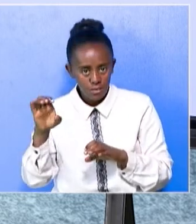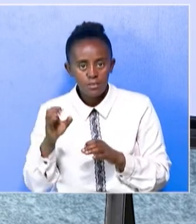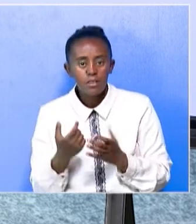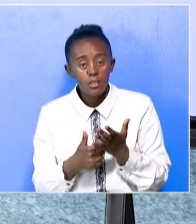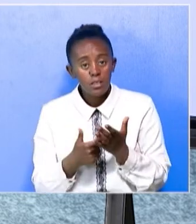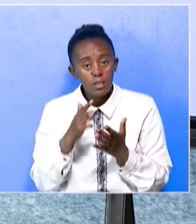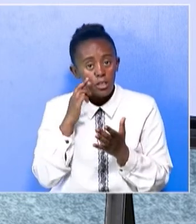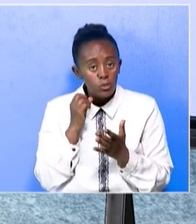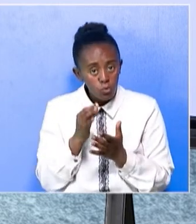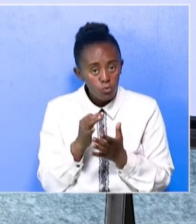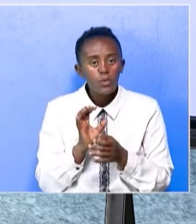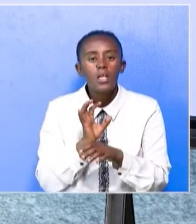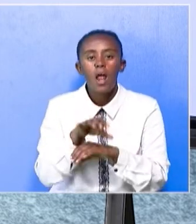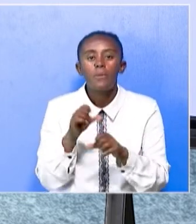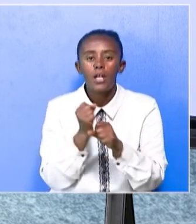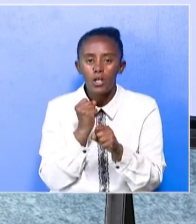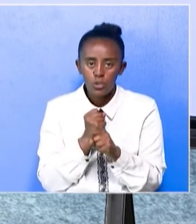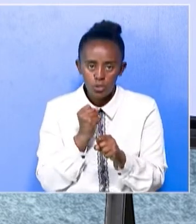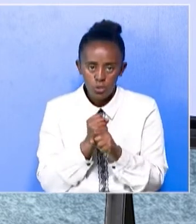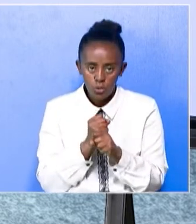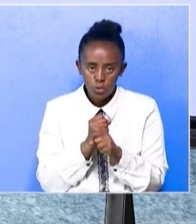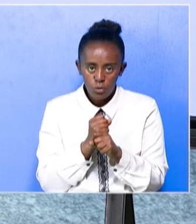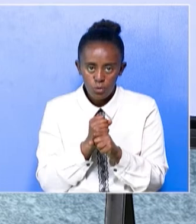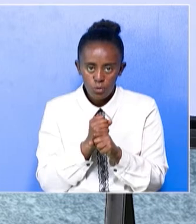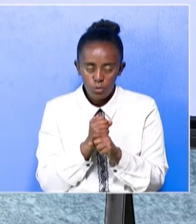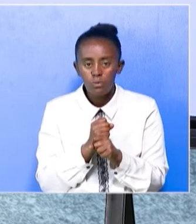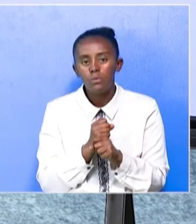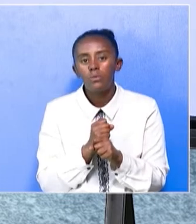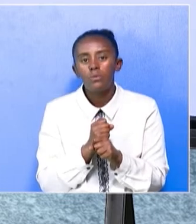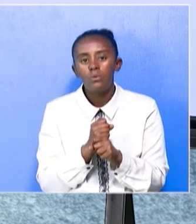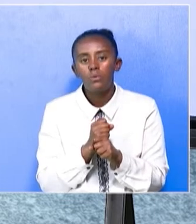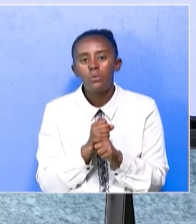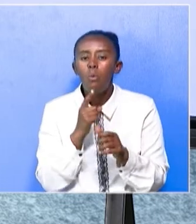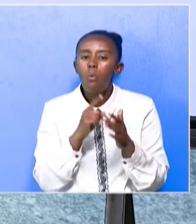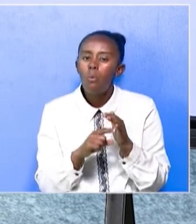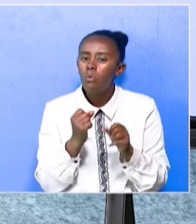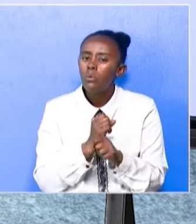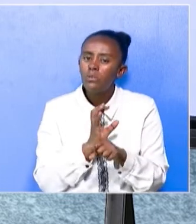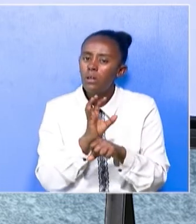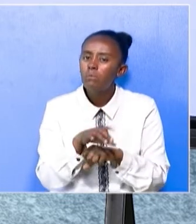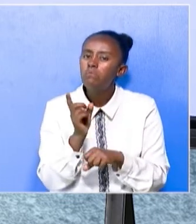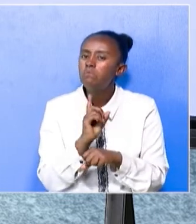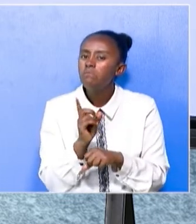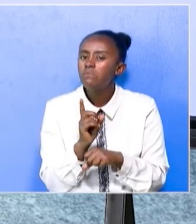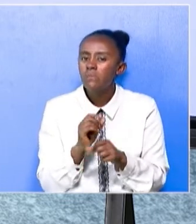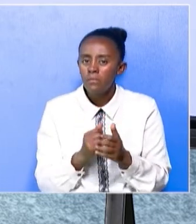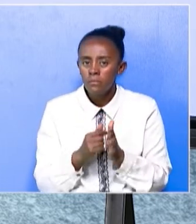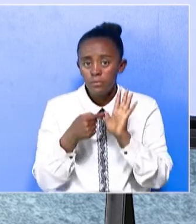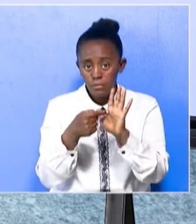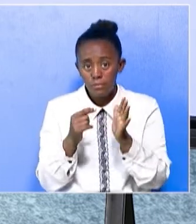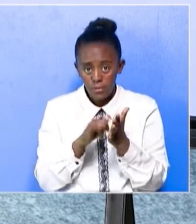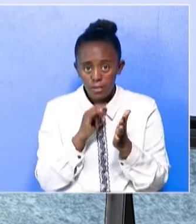in the case of what? Interrupted action. When it comes here now, it's right. What makes interruption, the word by itself, imply